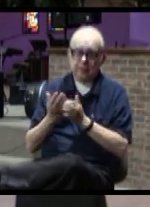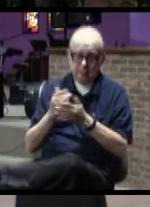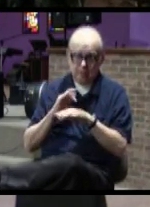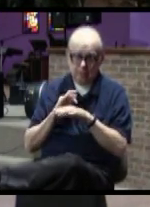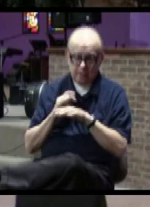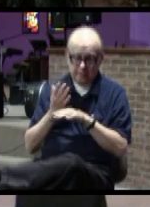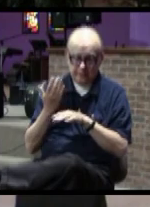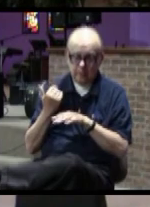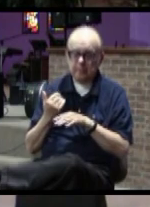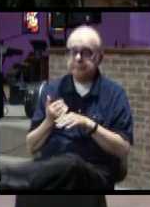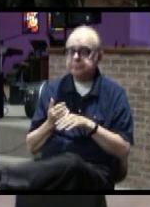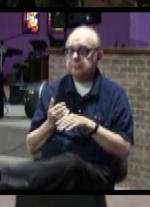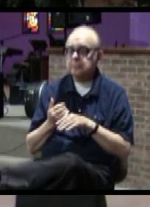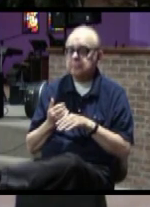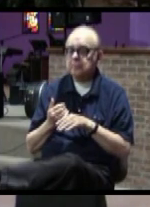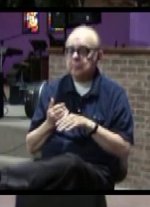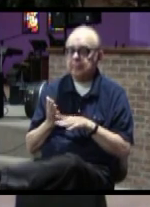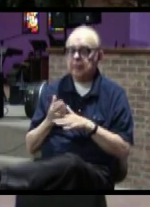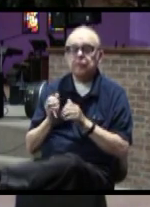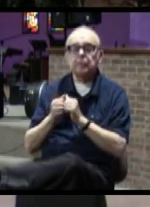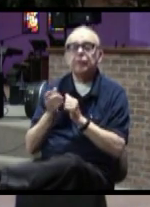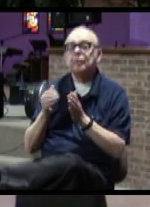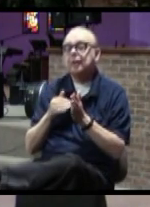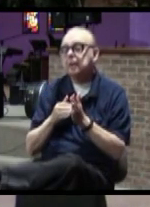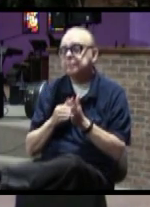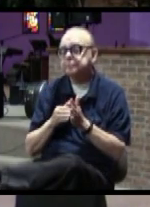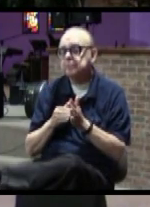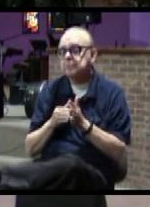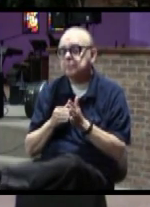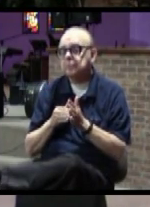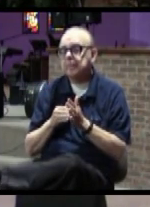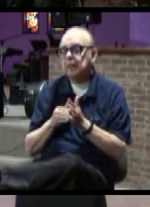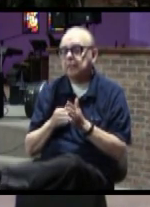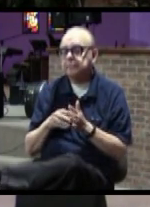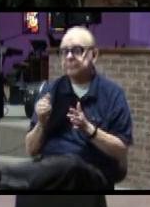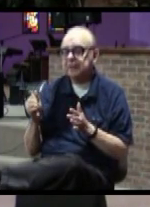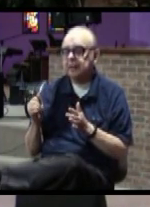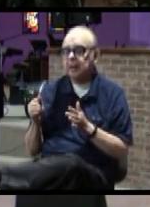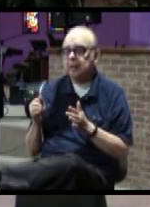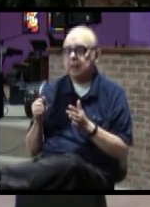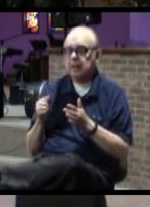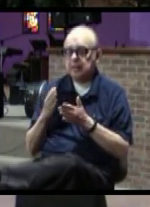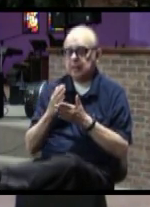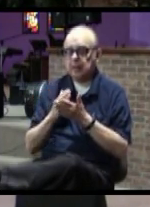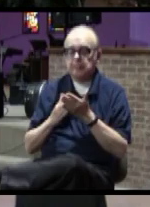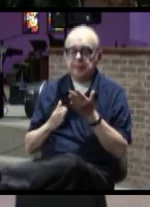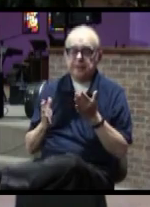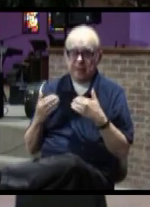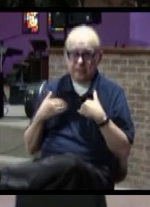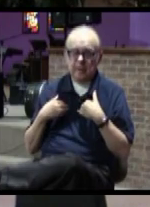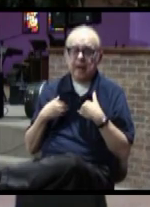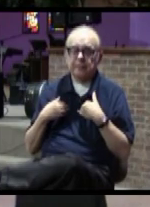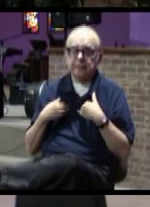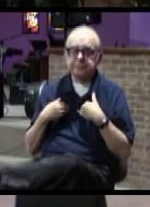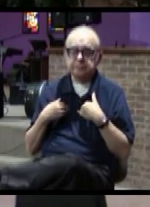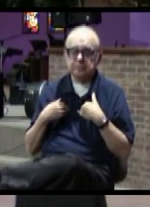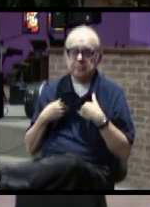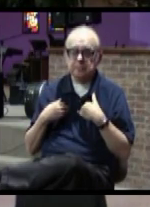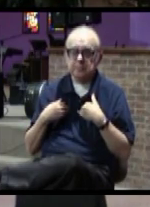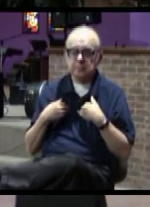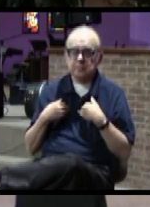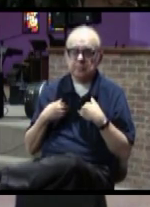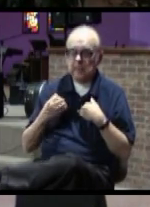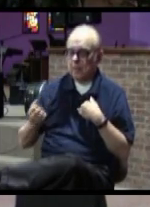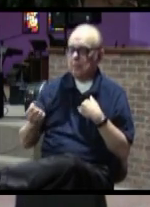And as I shared with you earlier, let me share with you again. Take that piece of puzzle that